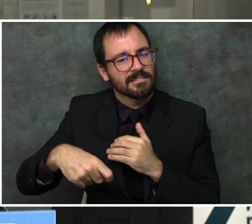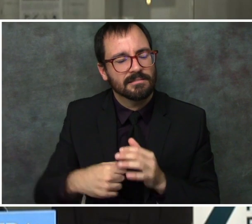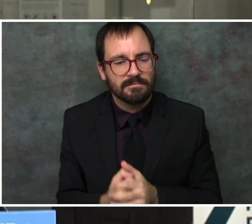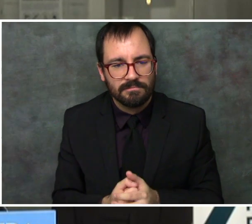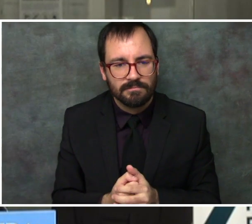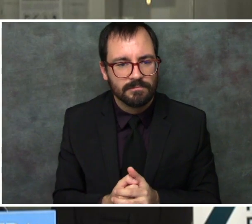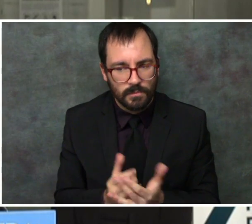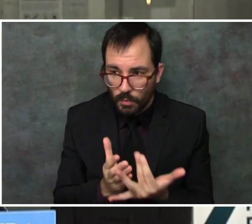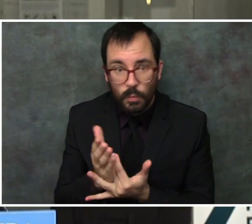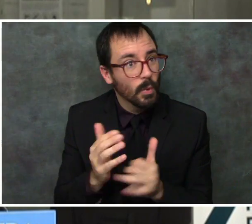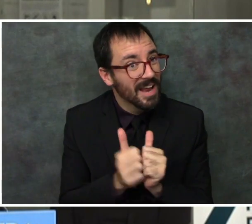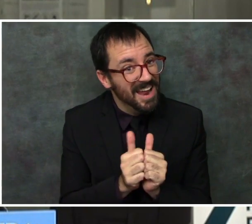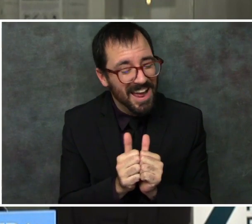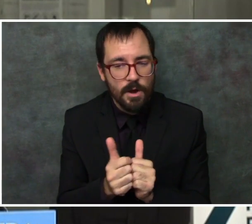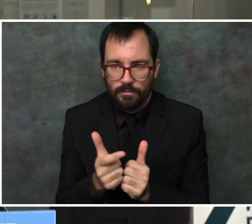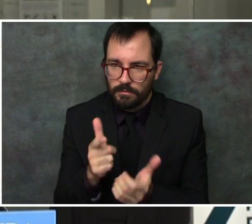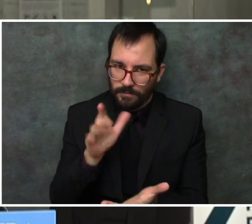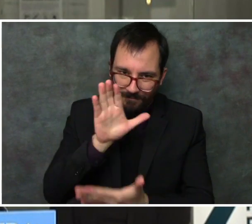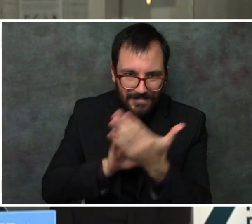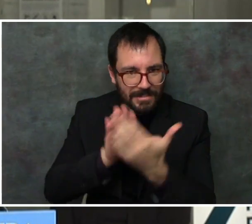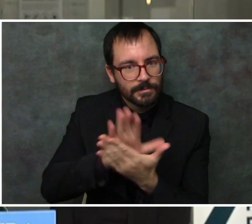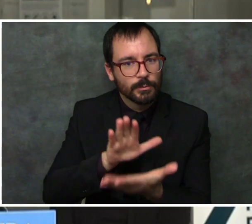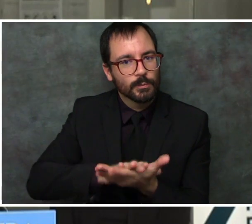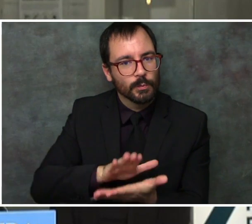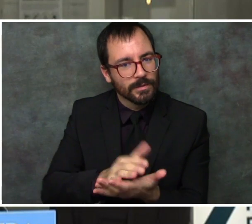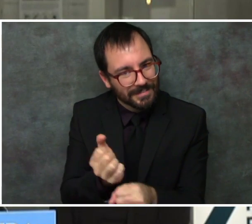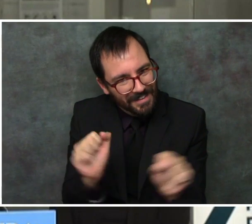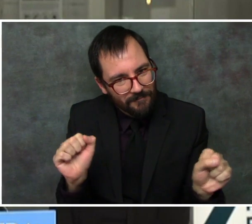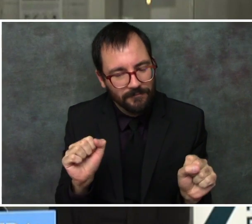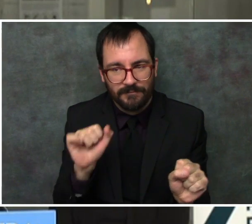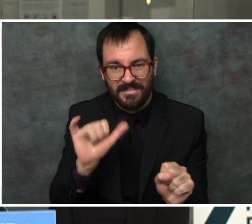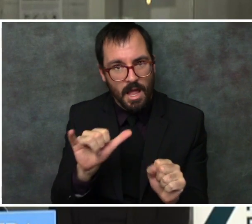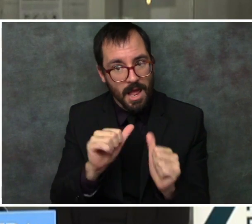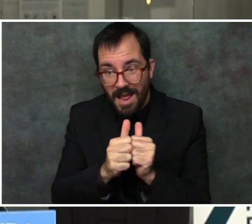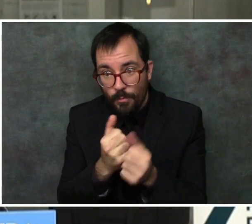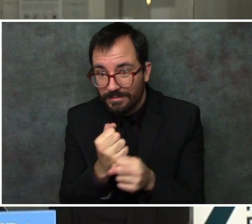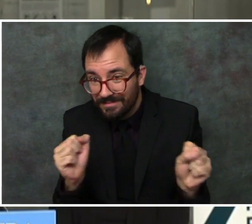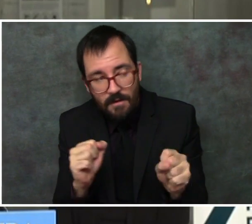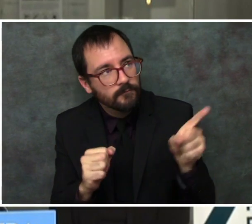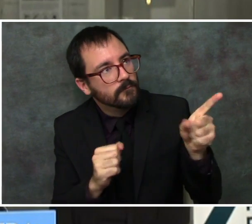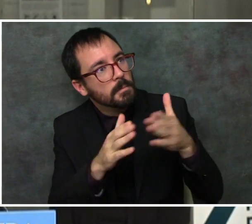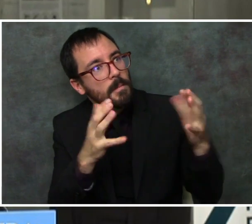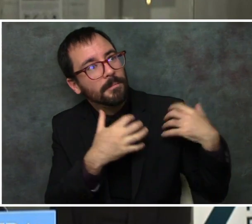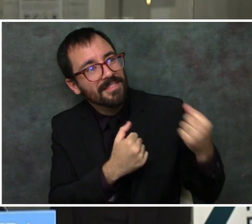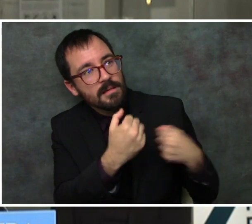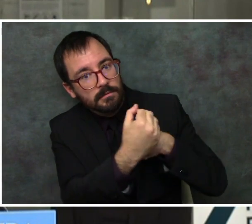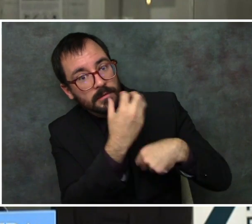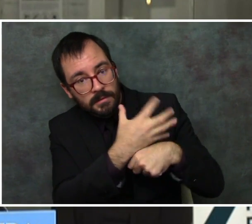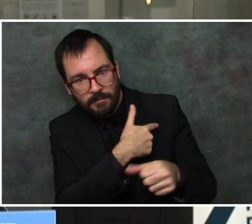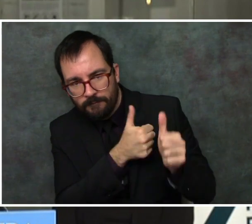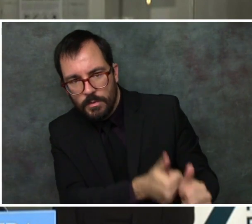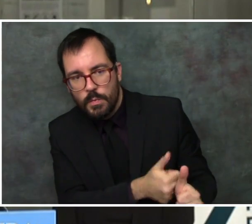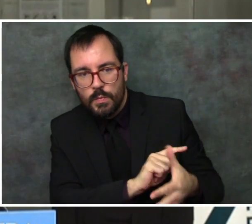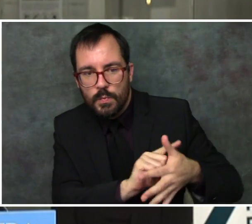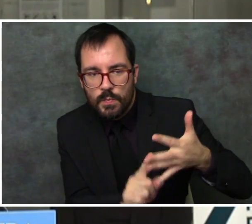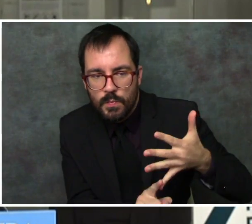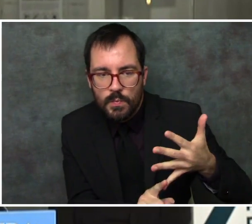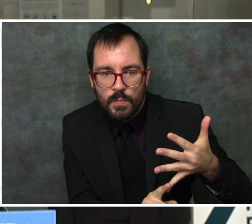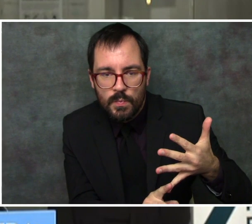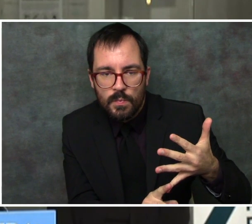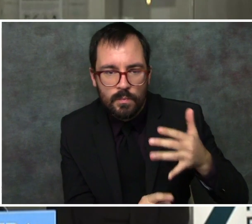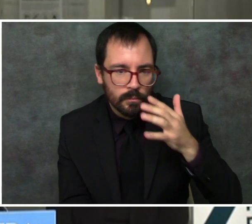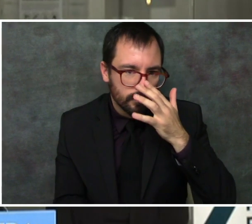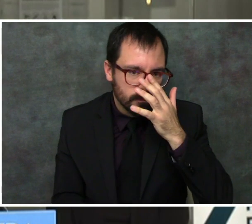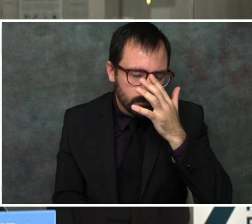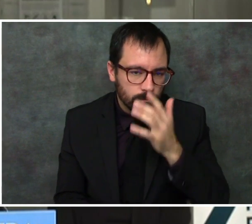learning that is backed by public health guidance. For some of these students, having the option for in-person learning is so much more than just being